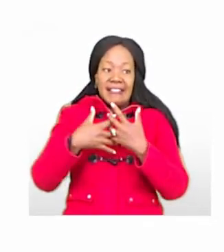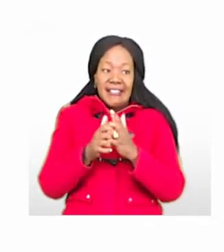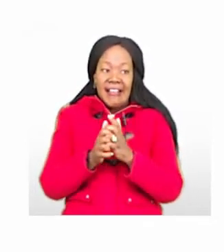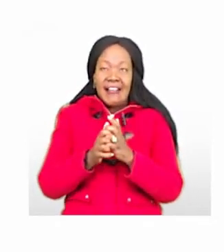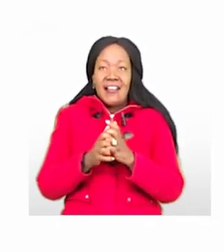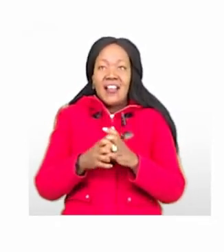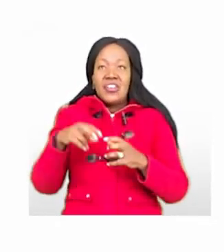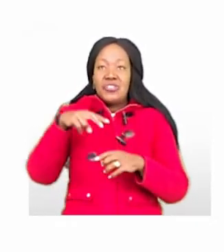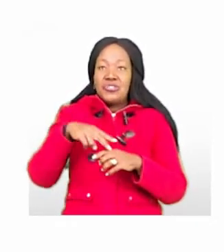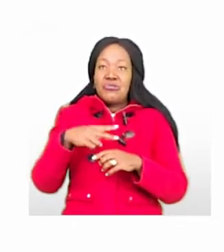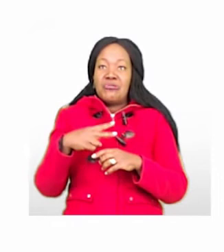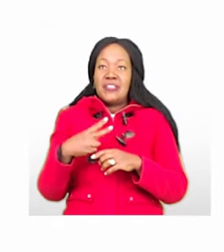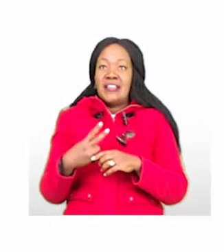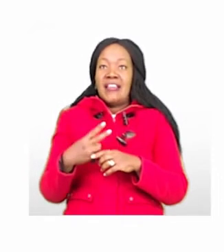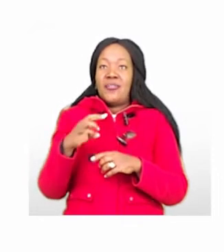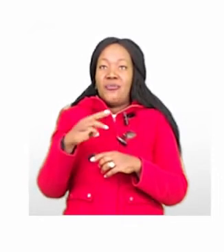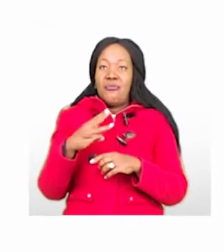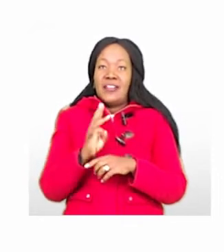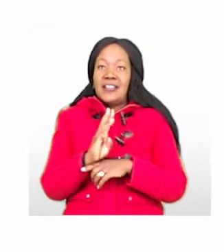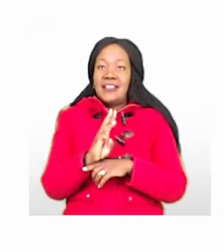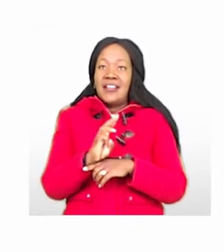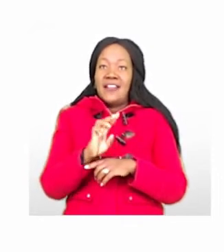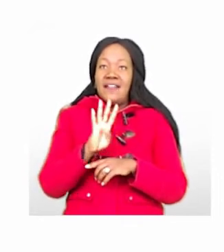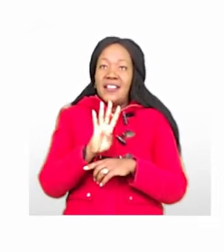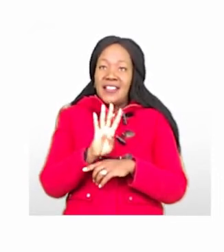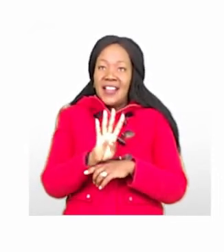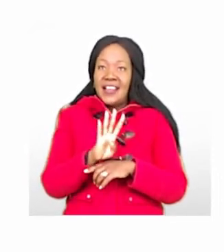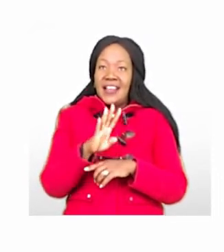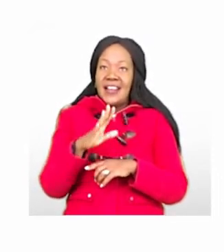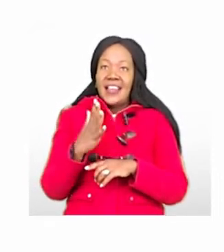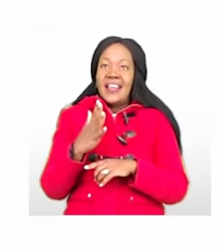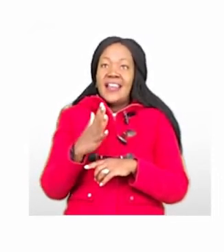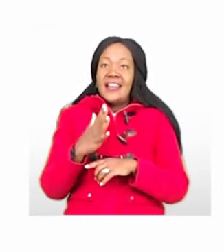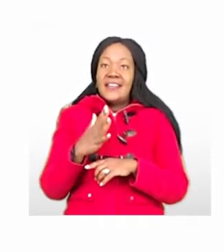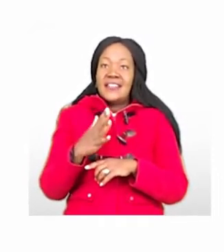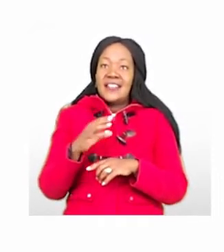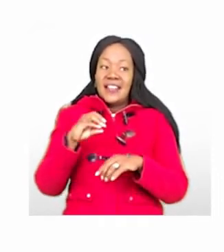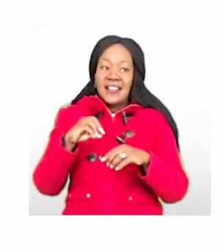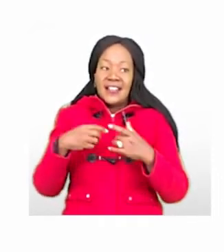Monday, Tuesday, Wednesday, Thursday, Friday,